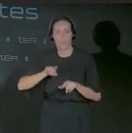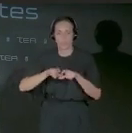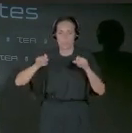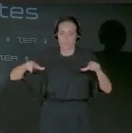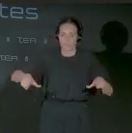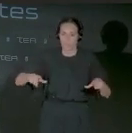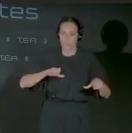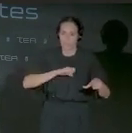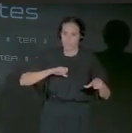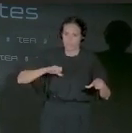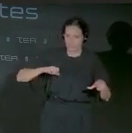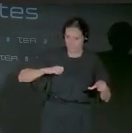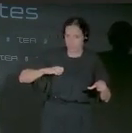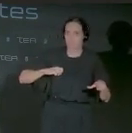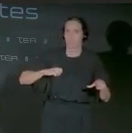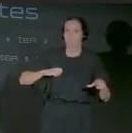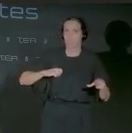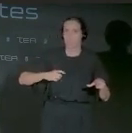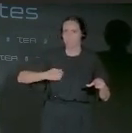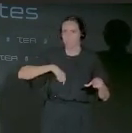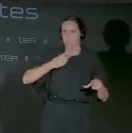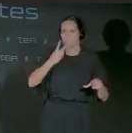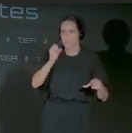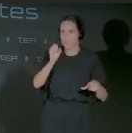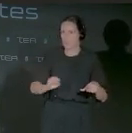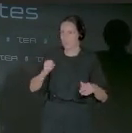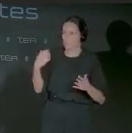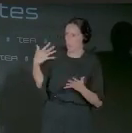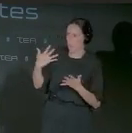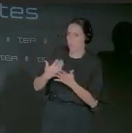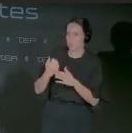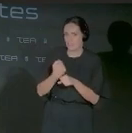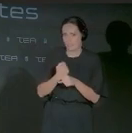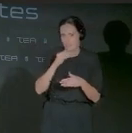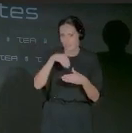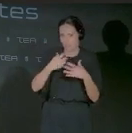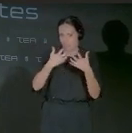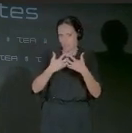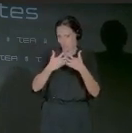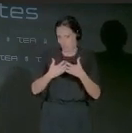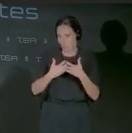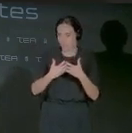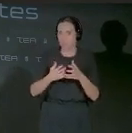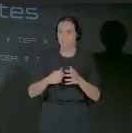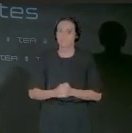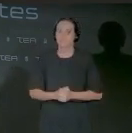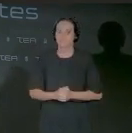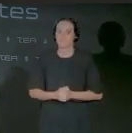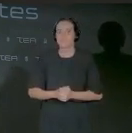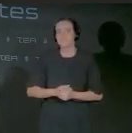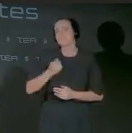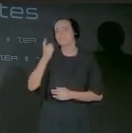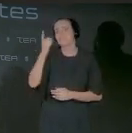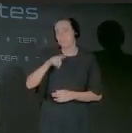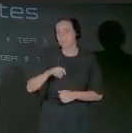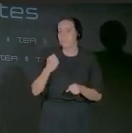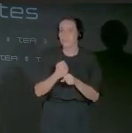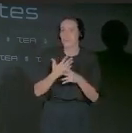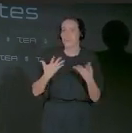already, and that gets together some of the most amazing talents and leaders of our industry to